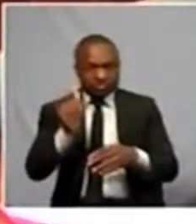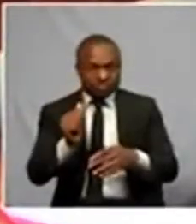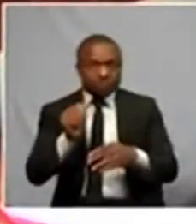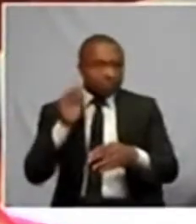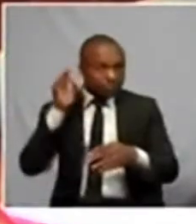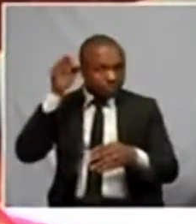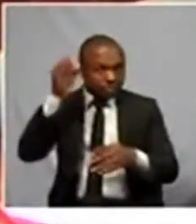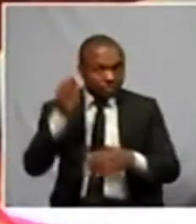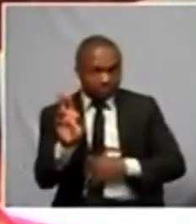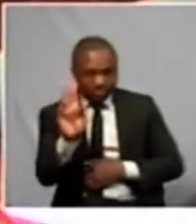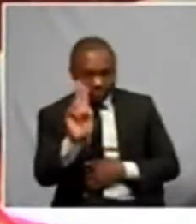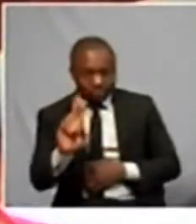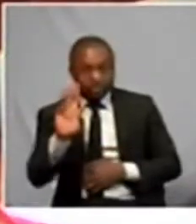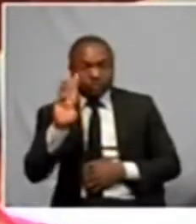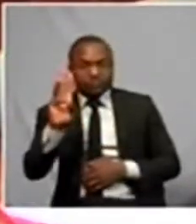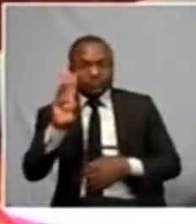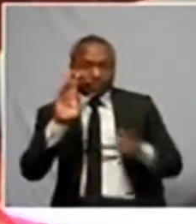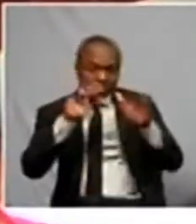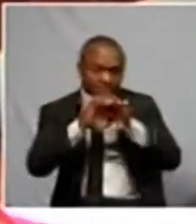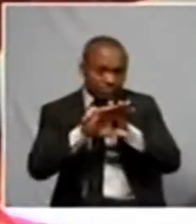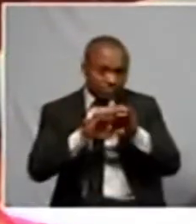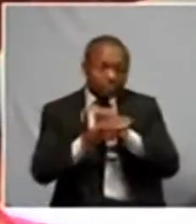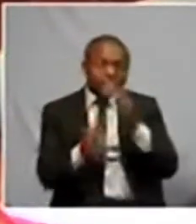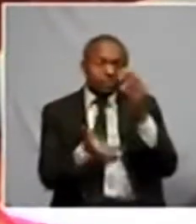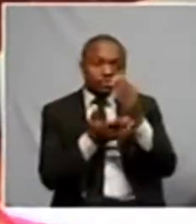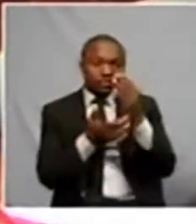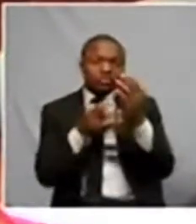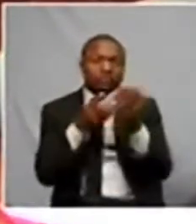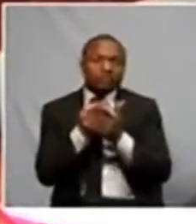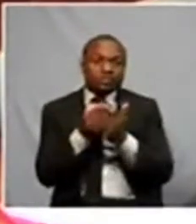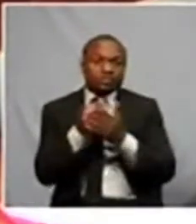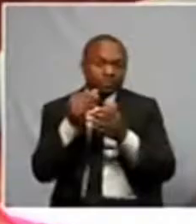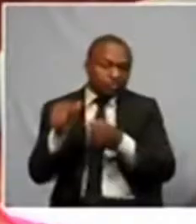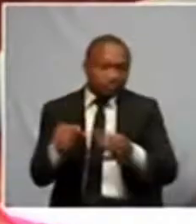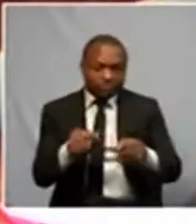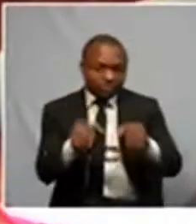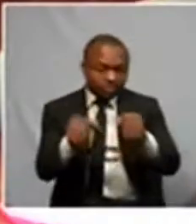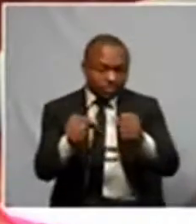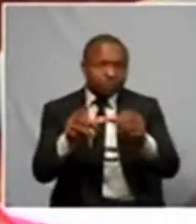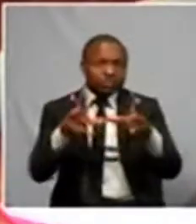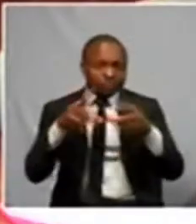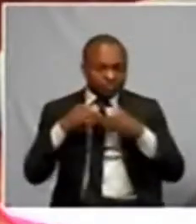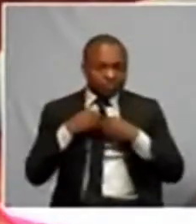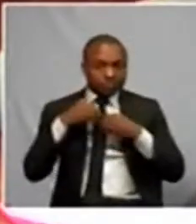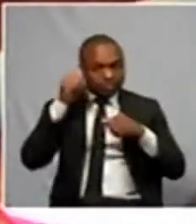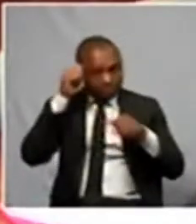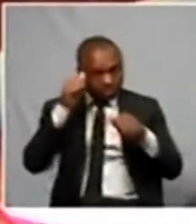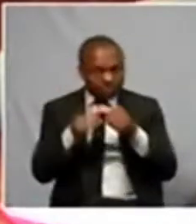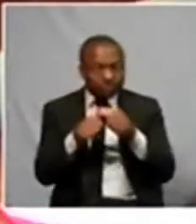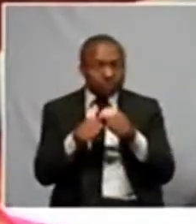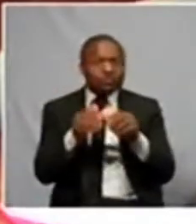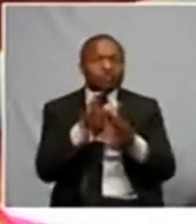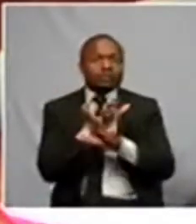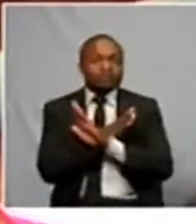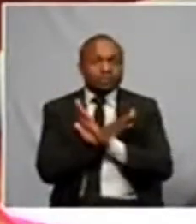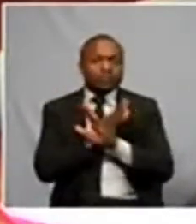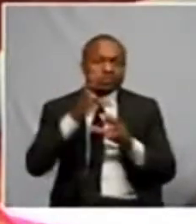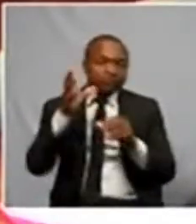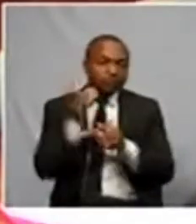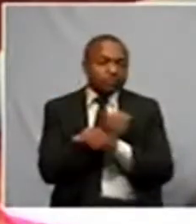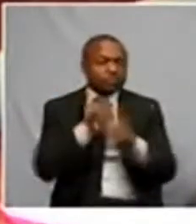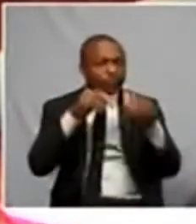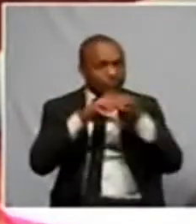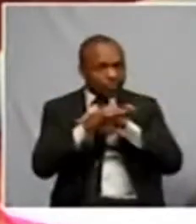Number 6, access to technical and financial assistance. By accepting the agreement, Zambia gains access